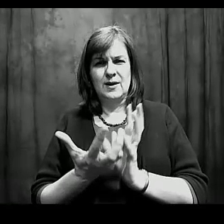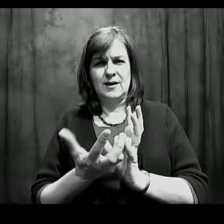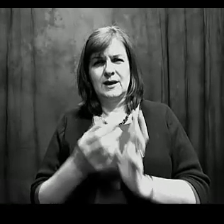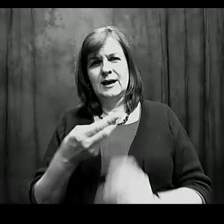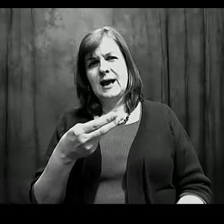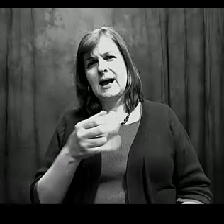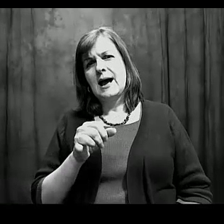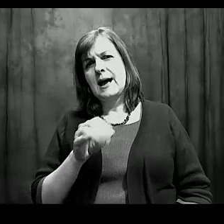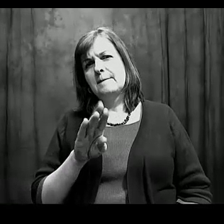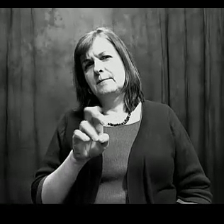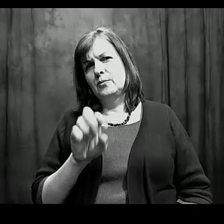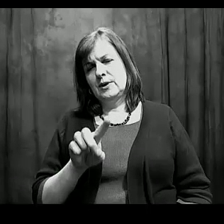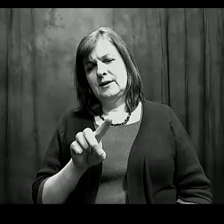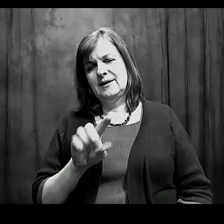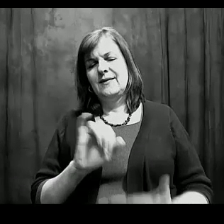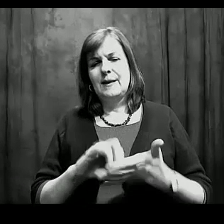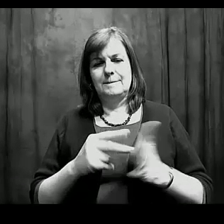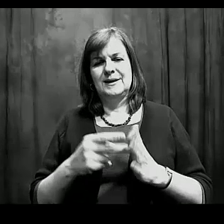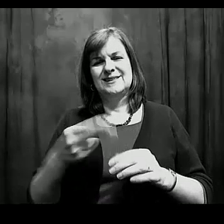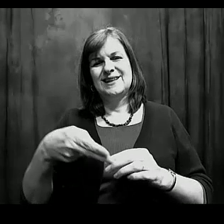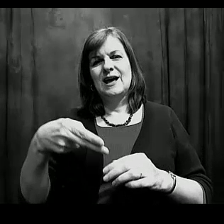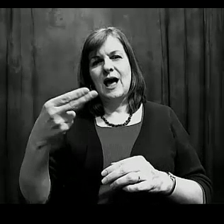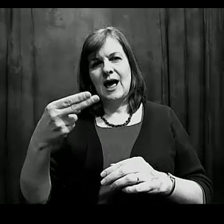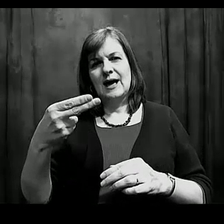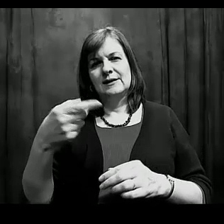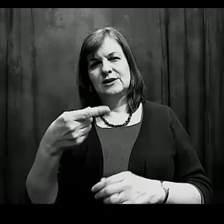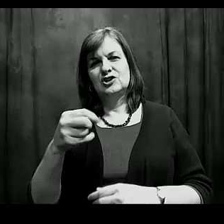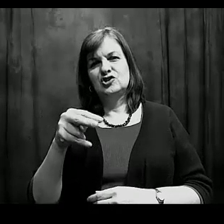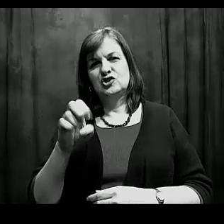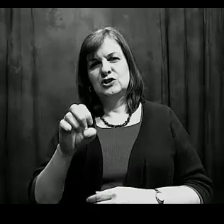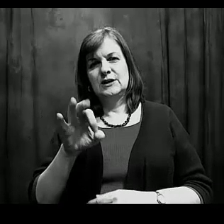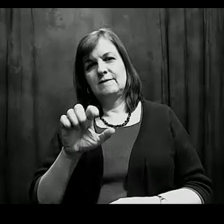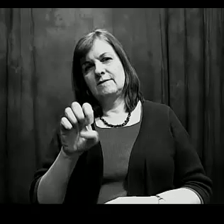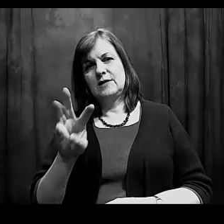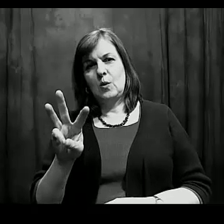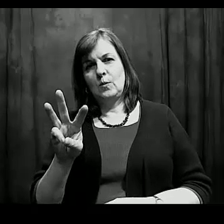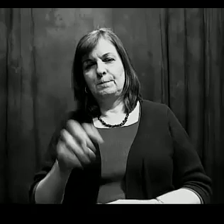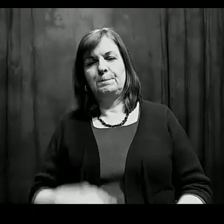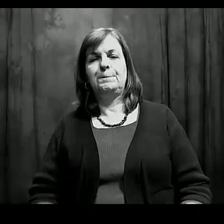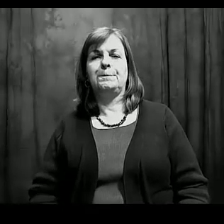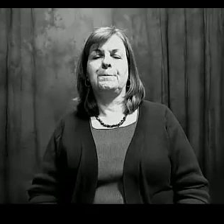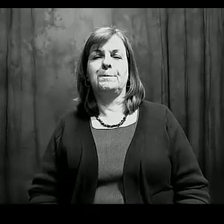hybrid looking individual. That's high gene flow, right? Most certainly.